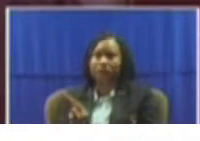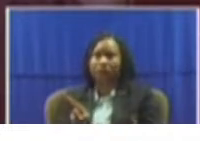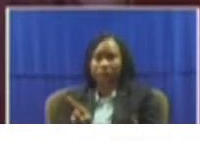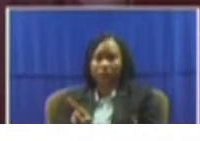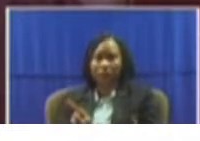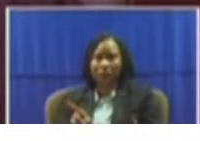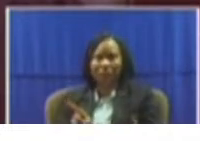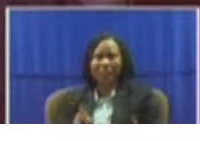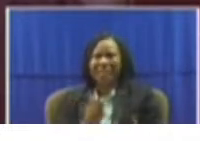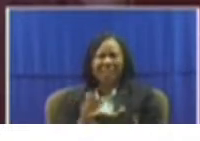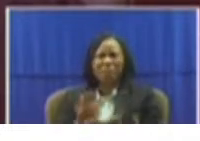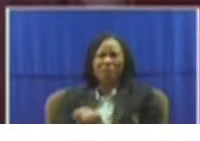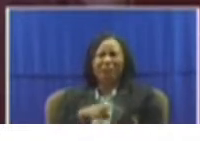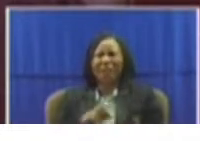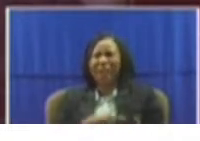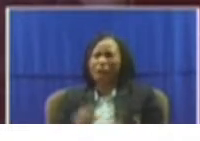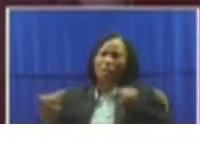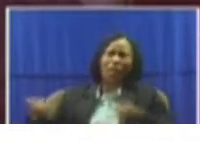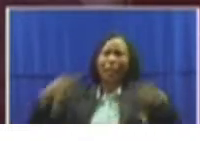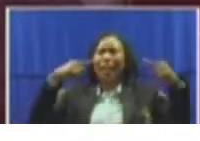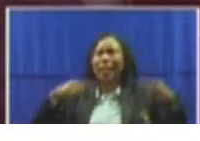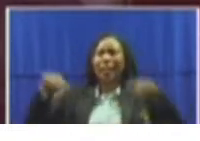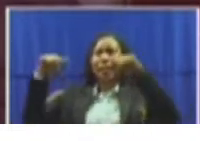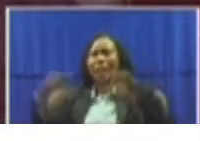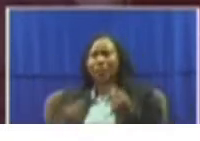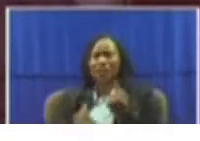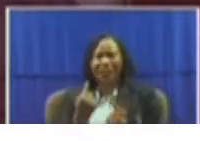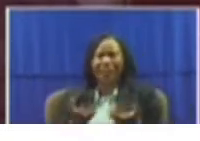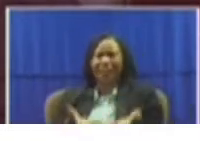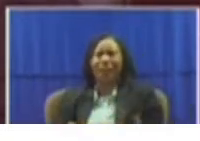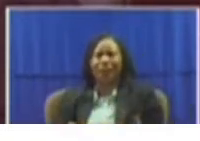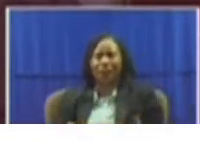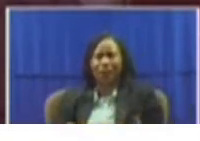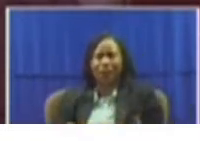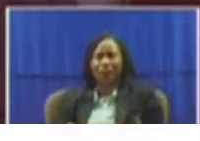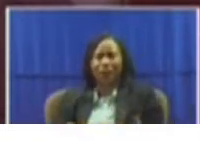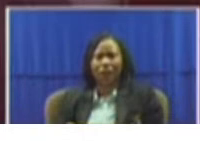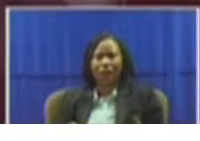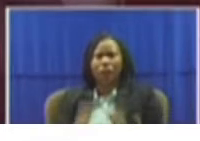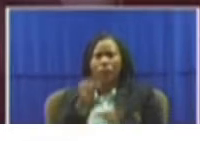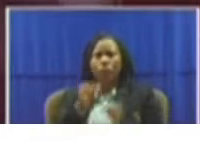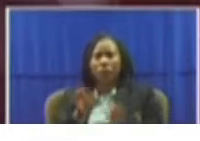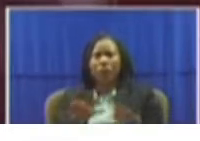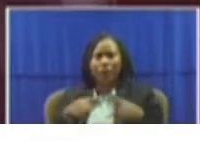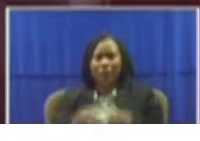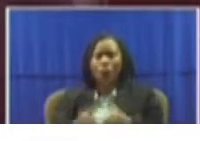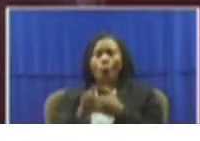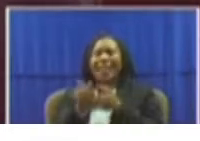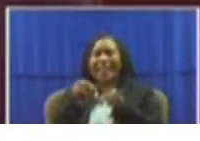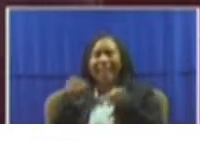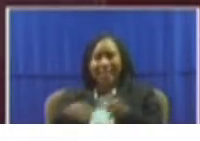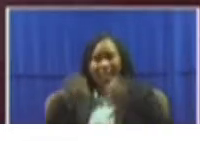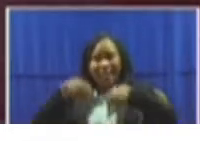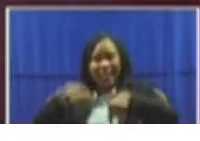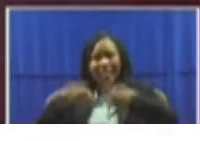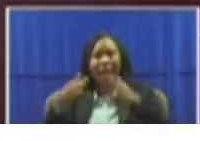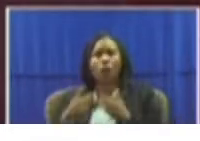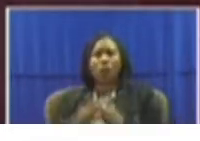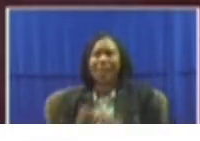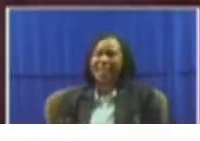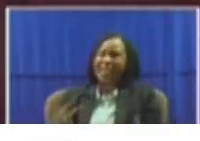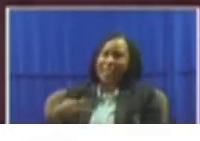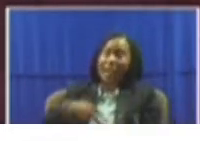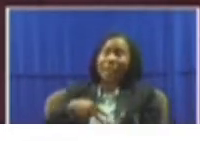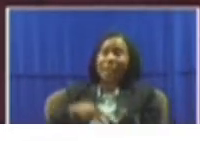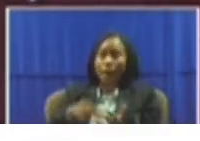are some of us that are attacking each other here. How many political parties or leaders in this house can stand up